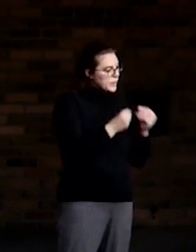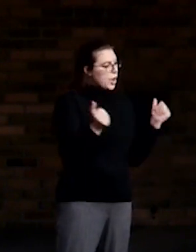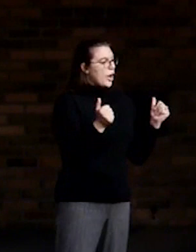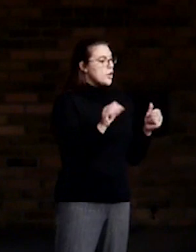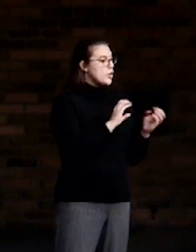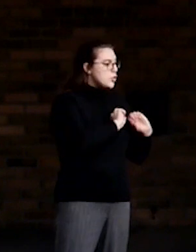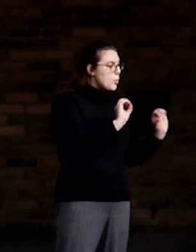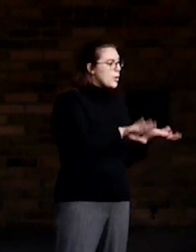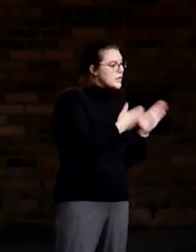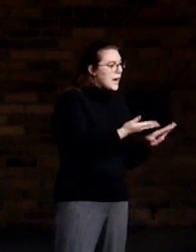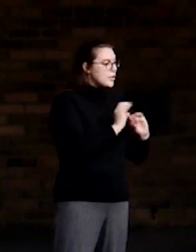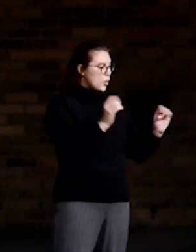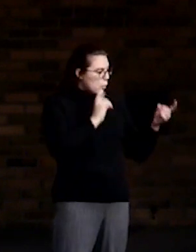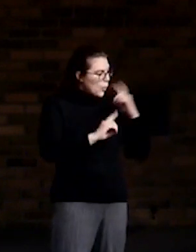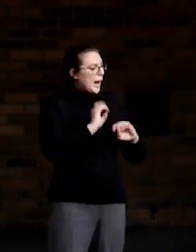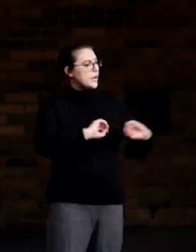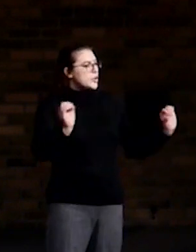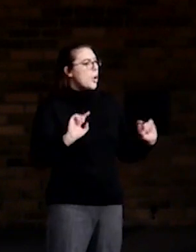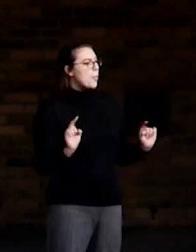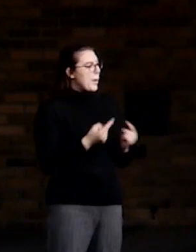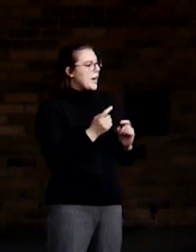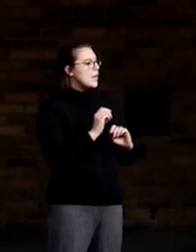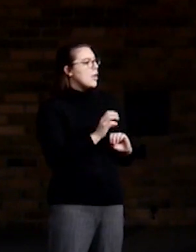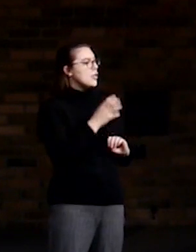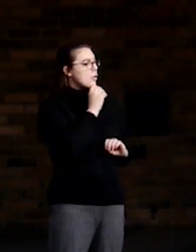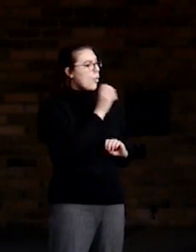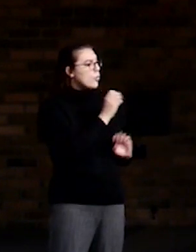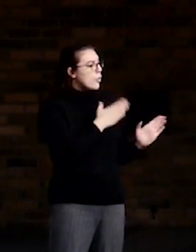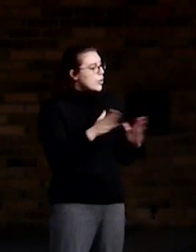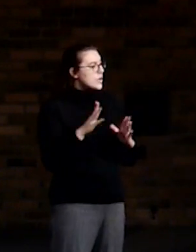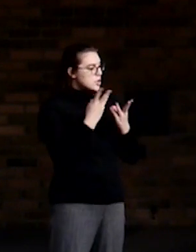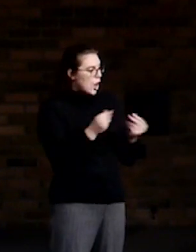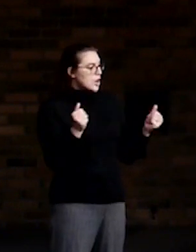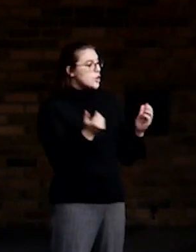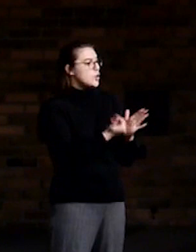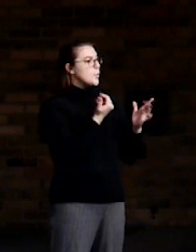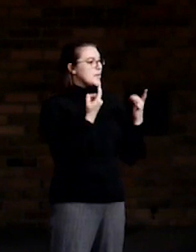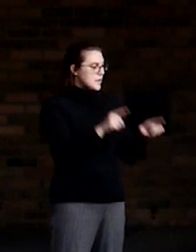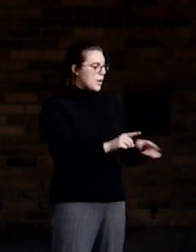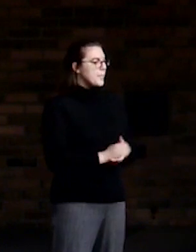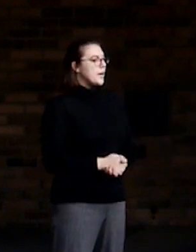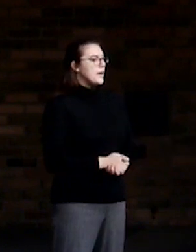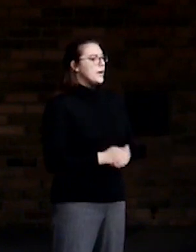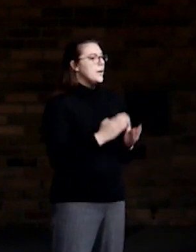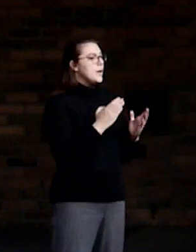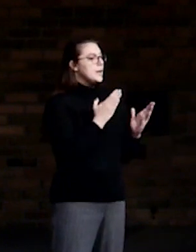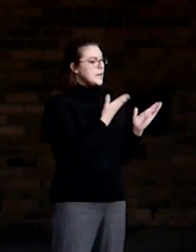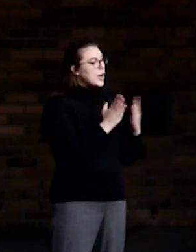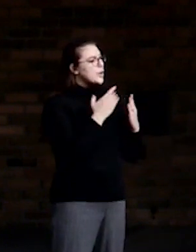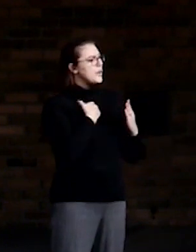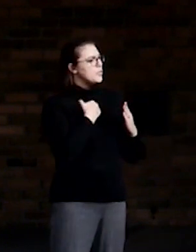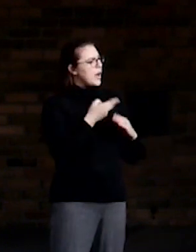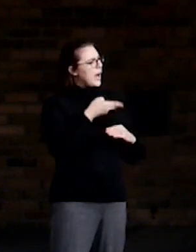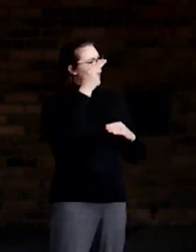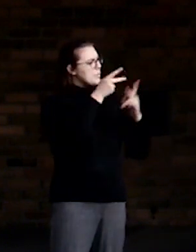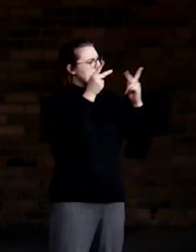more crying, no more pain. The old order of things have gone, the new has come. Then he carried me away to a high and lofty place, and